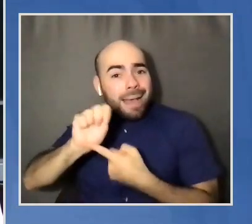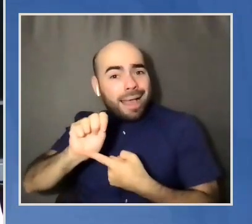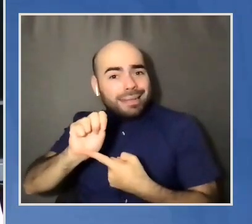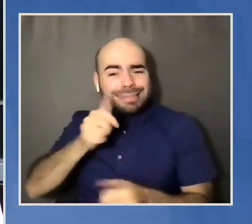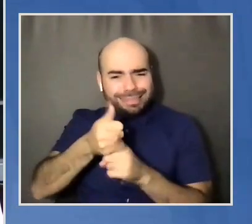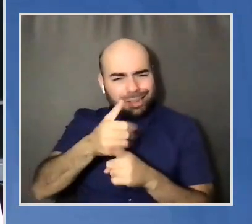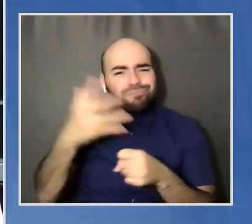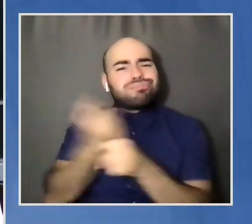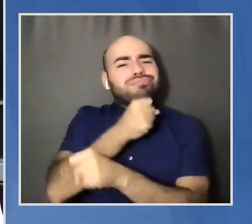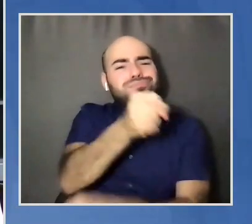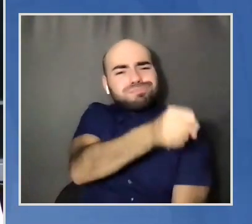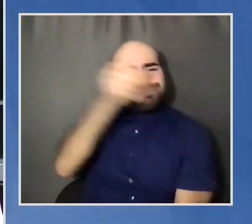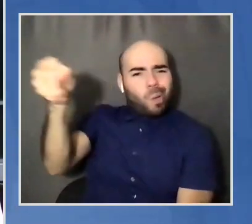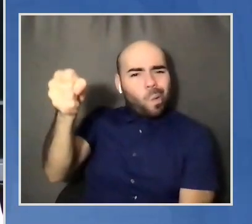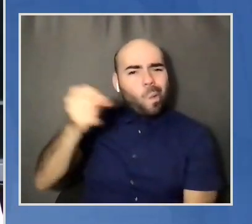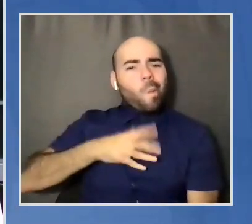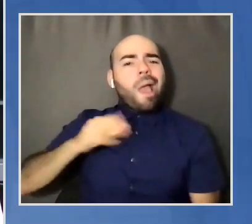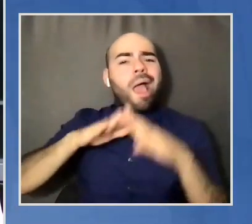see,